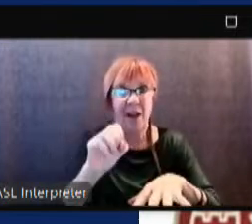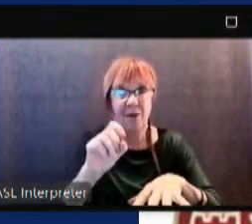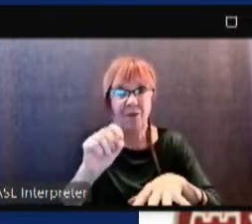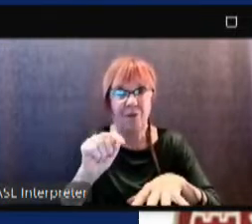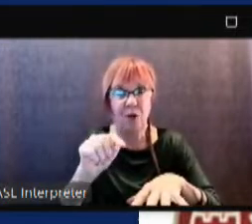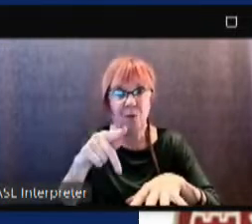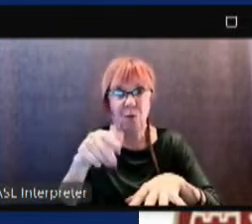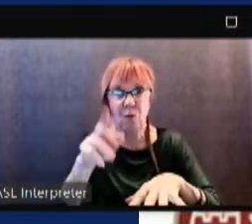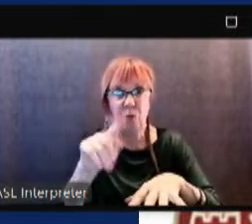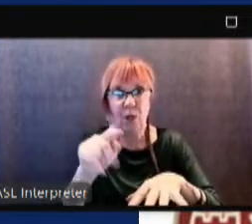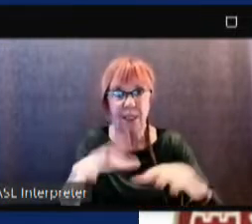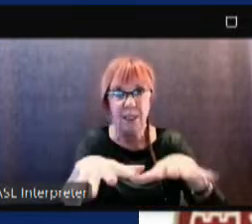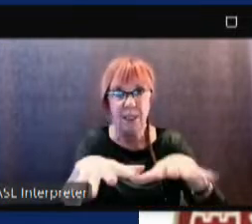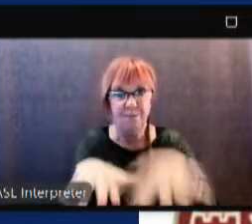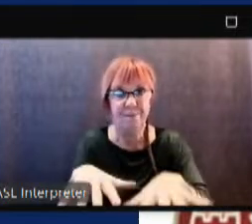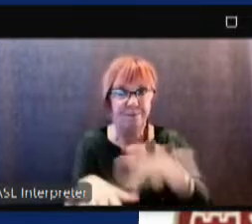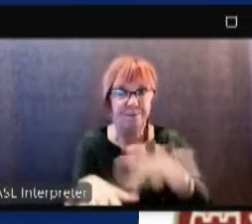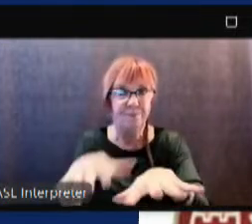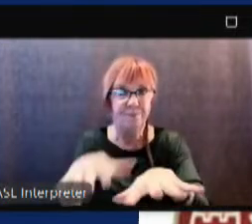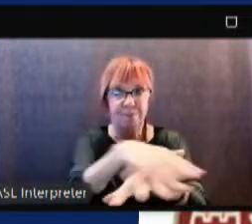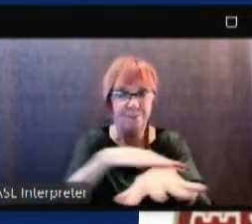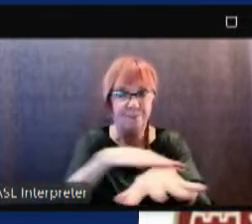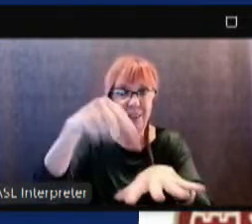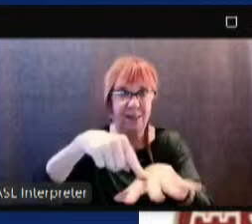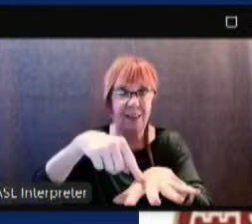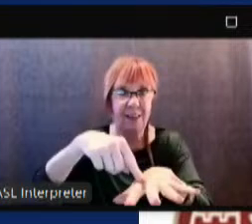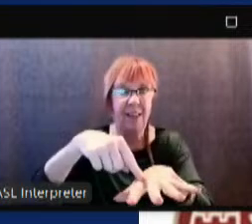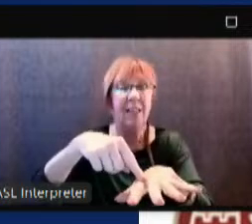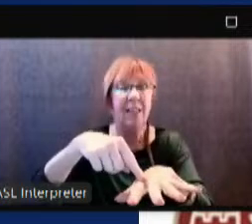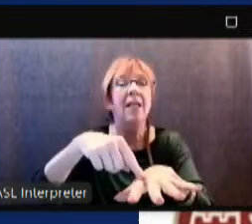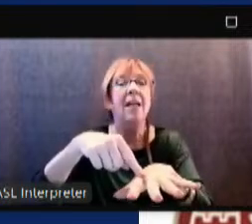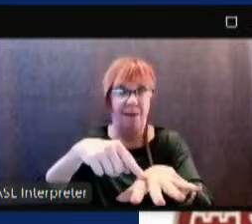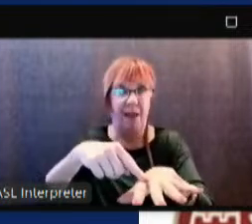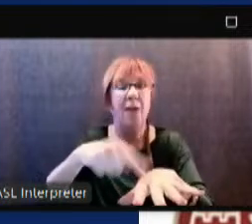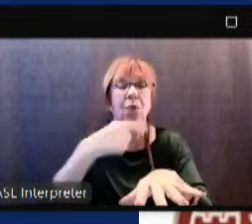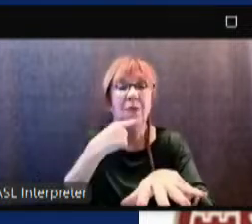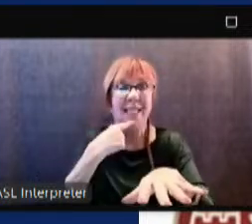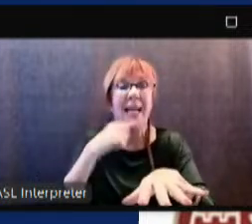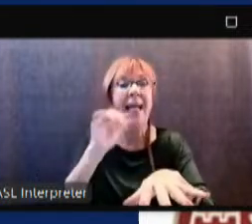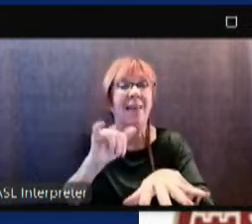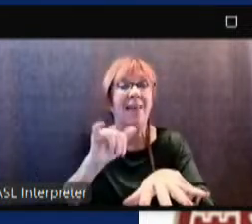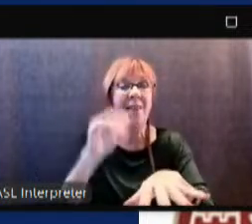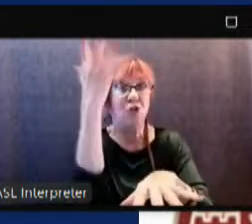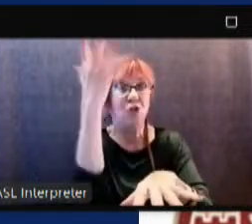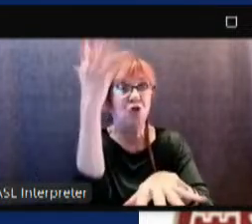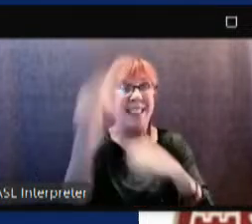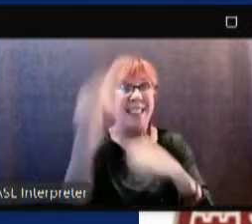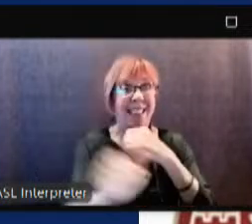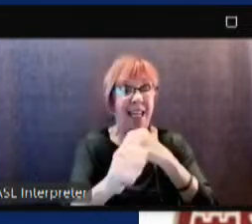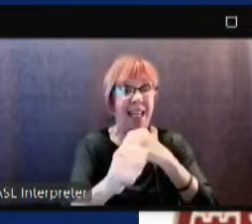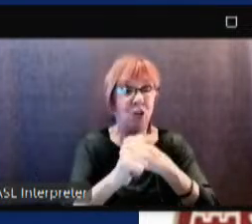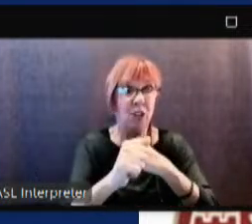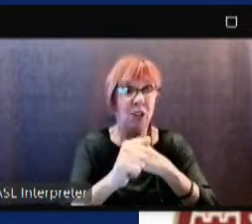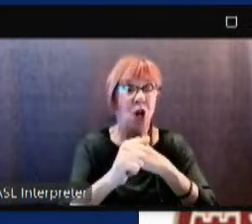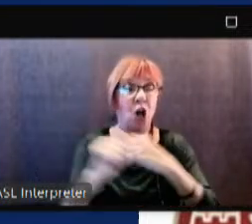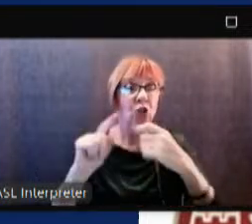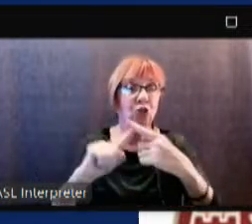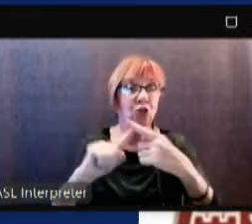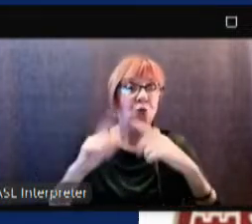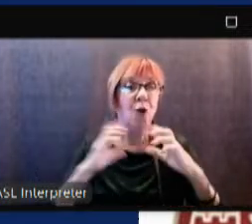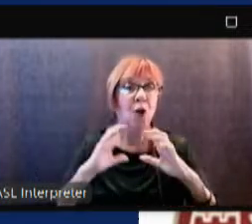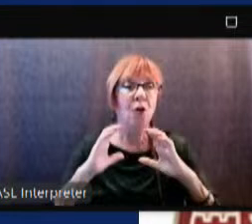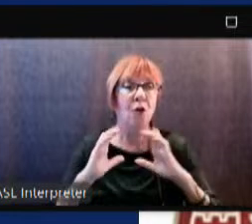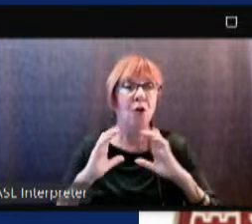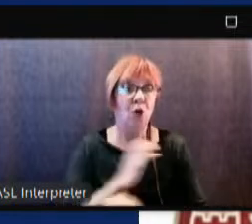is, that would be considered hazardous for that crew. And so that would be considered